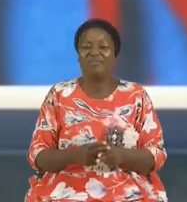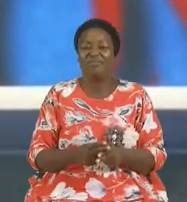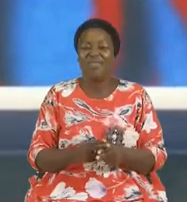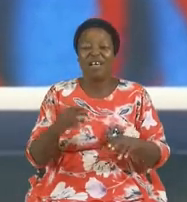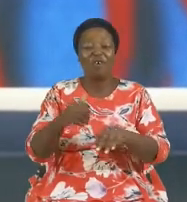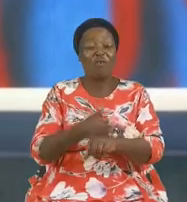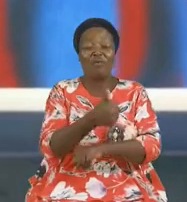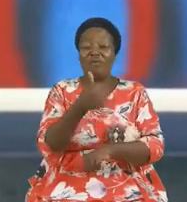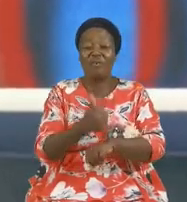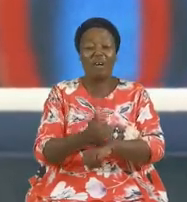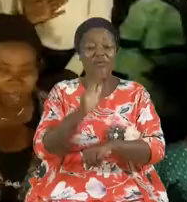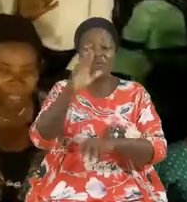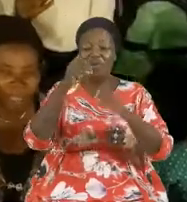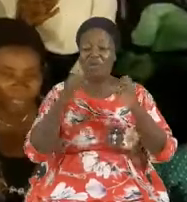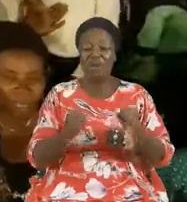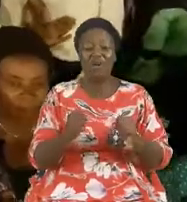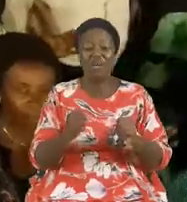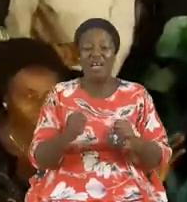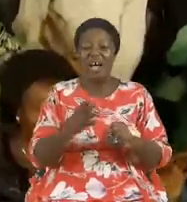in Jesus' name.